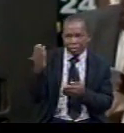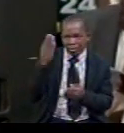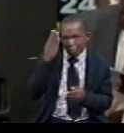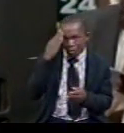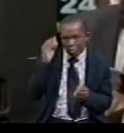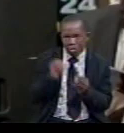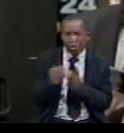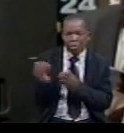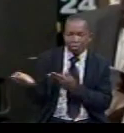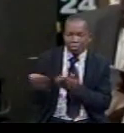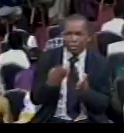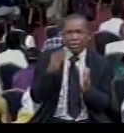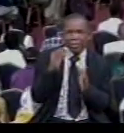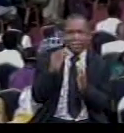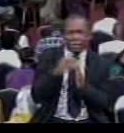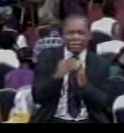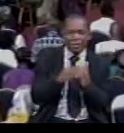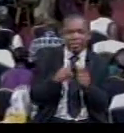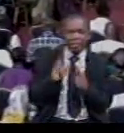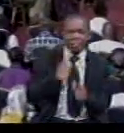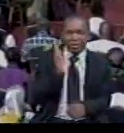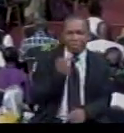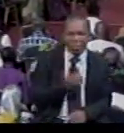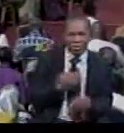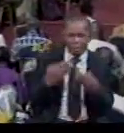much. Thank you.